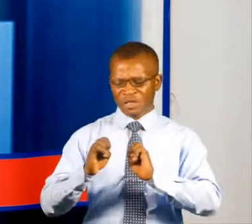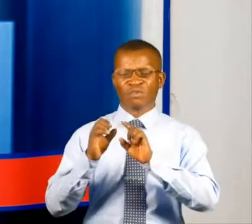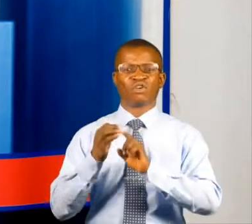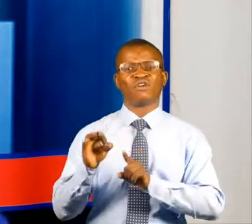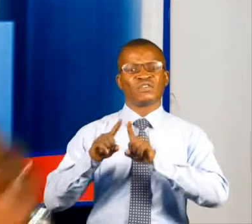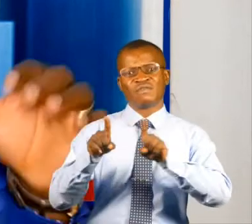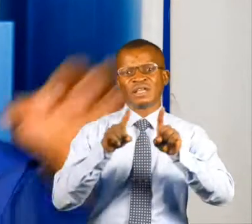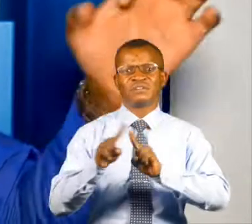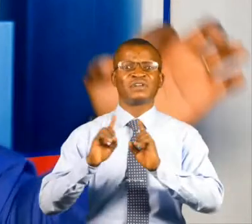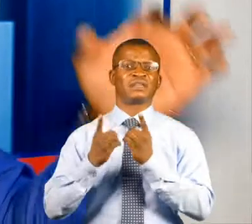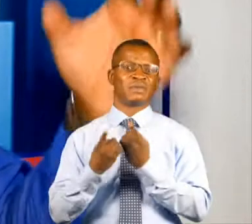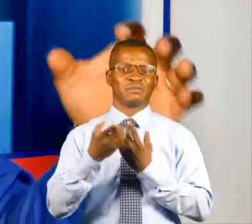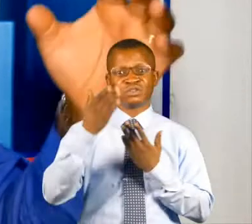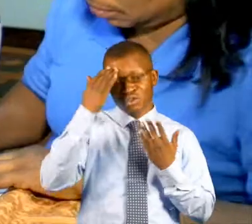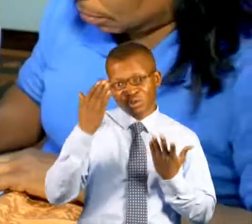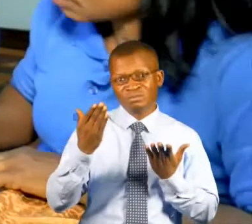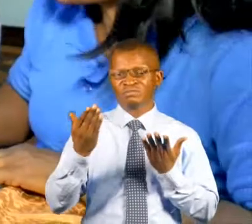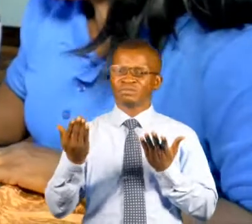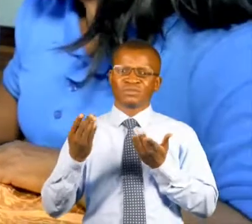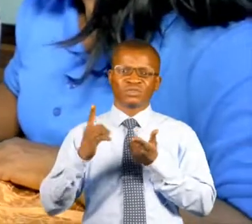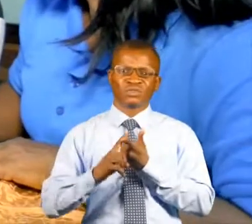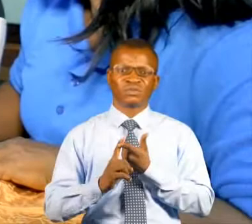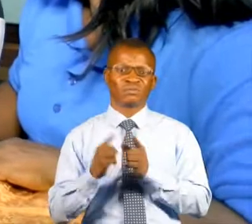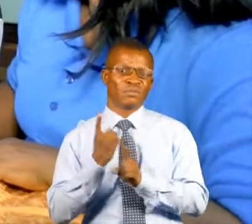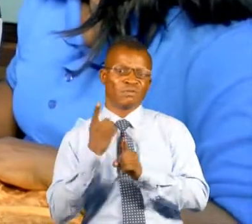complement the efforts of those different departments,